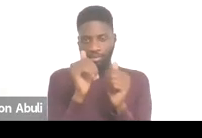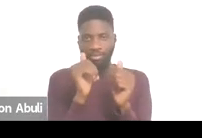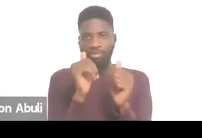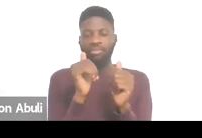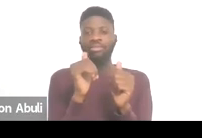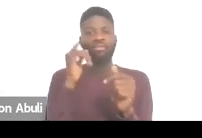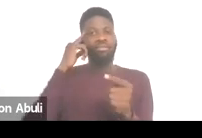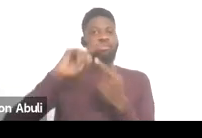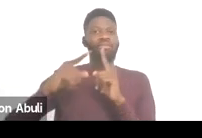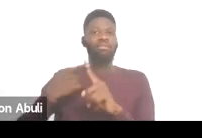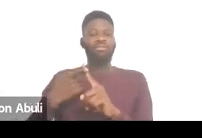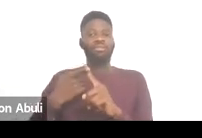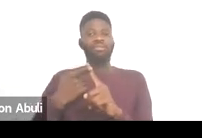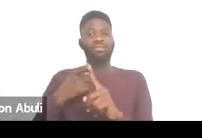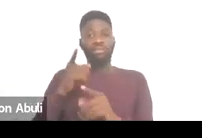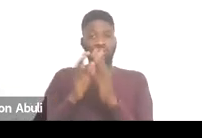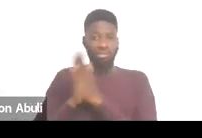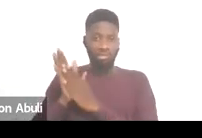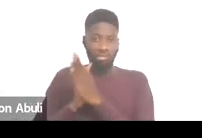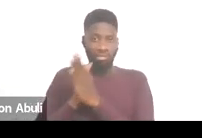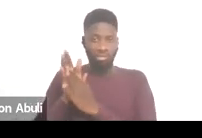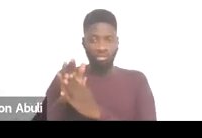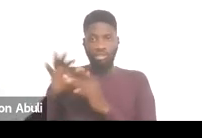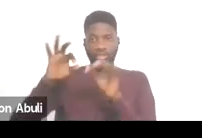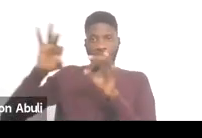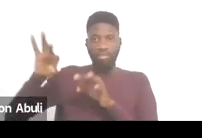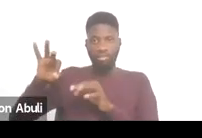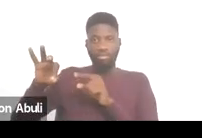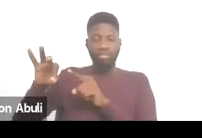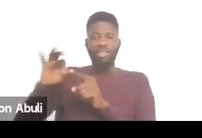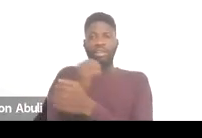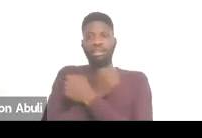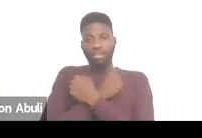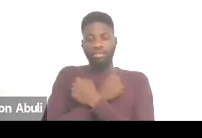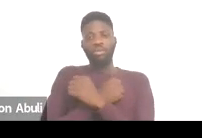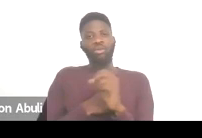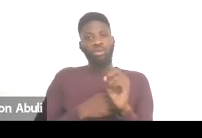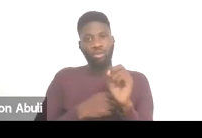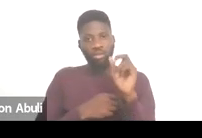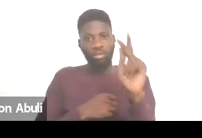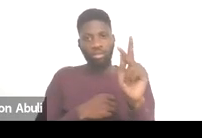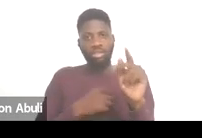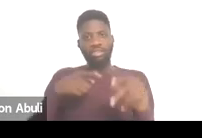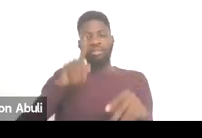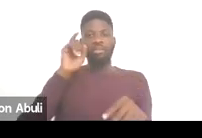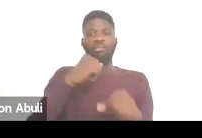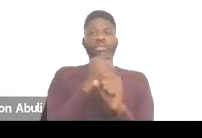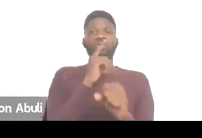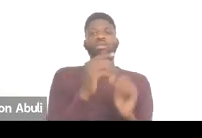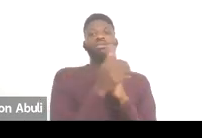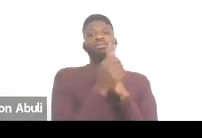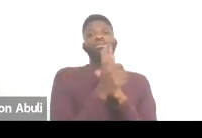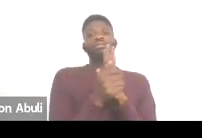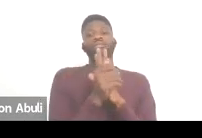If your interest is in that which you're stating to what you love, then you should be able to ensure that you've gained the necessary skills.